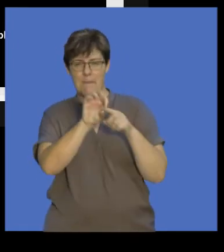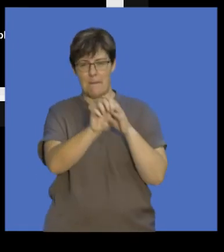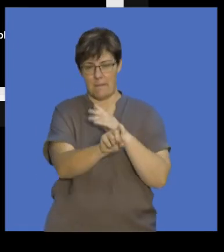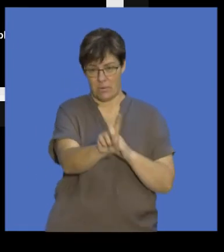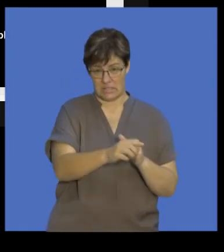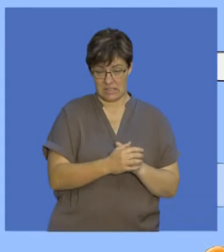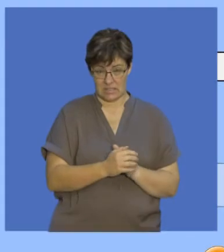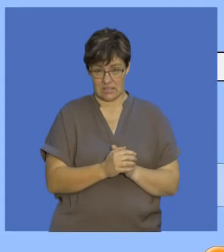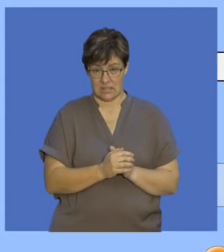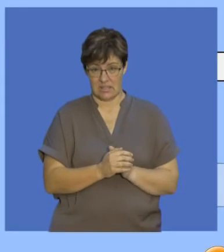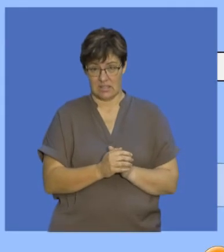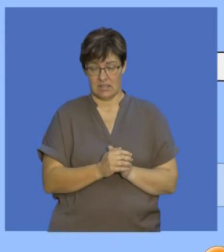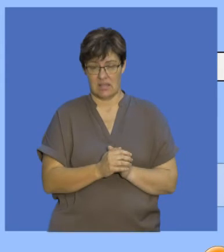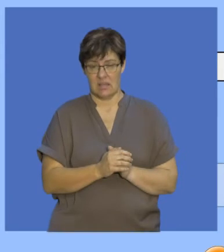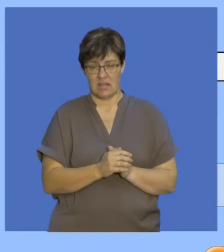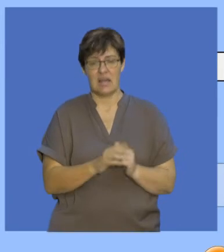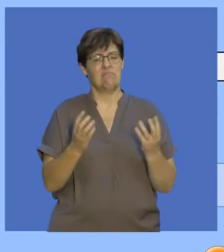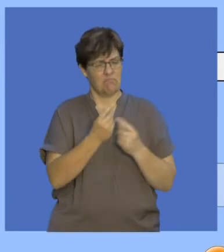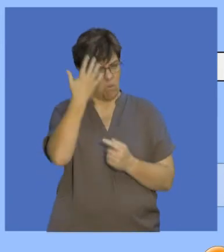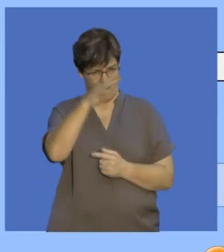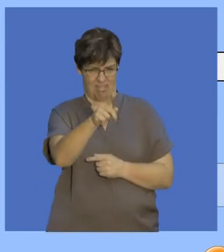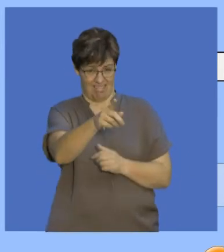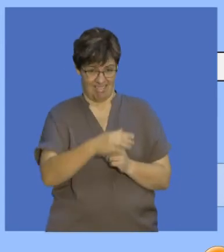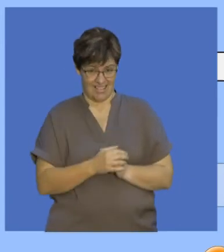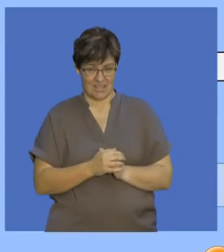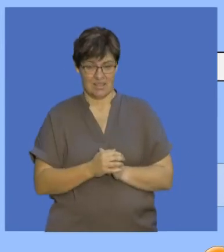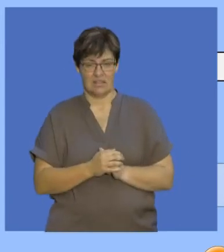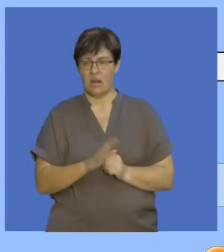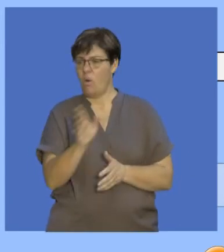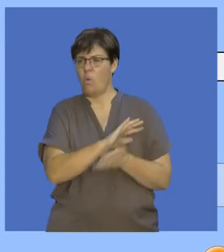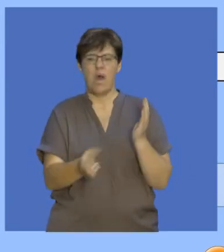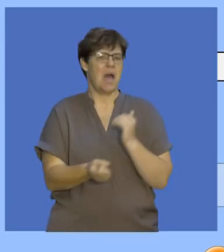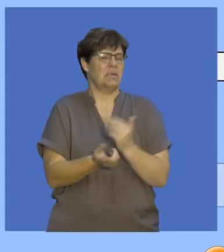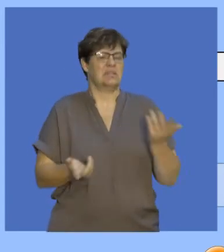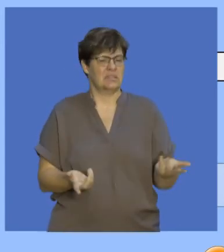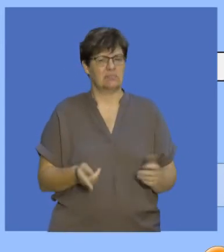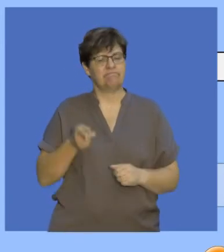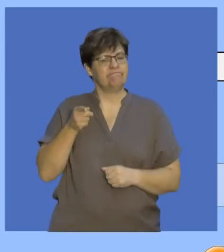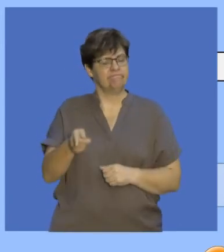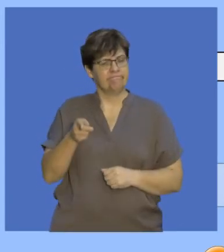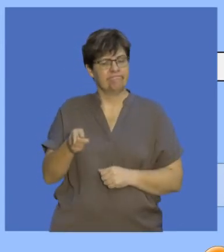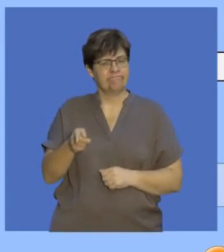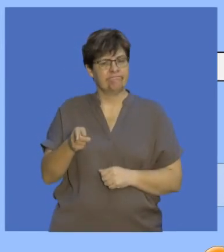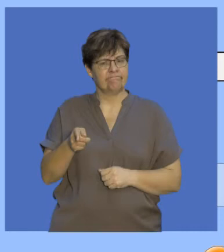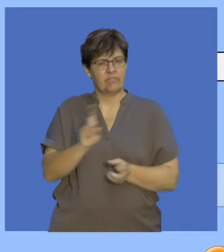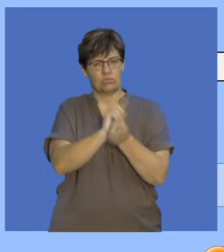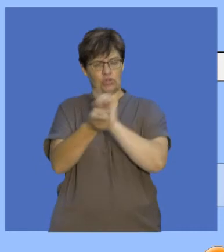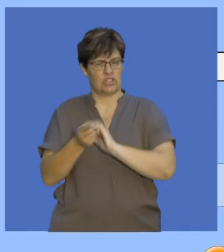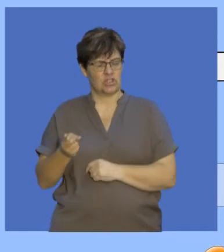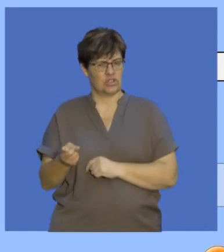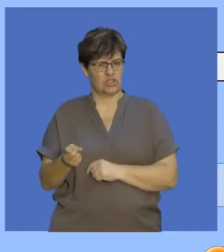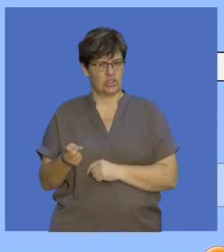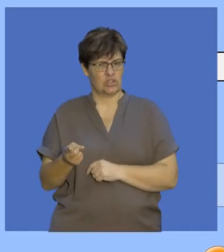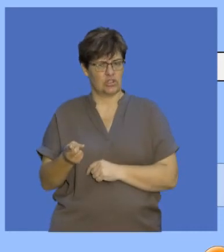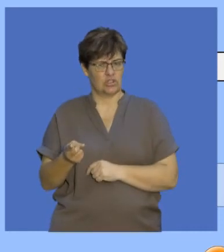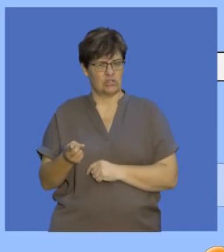okay? Which is something that we already know, right? Now, what happens if the ammeter reading changes or